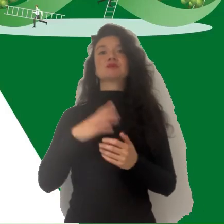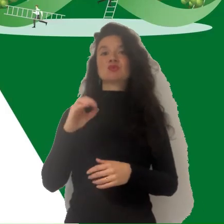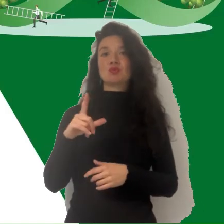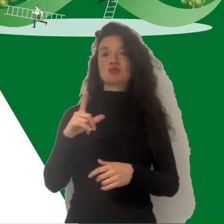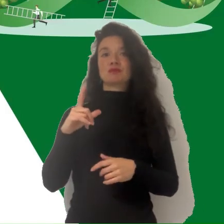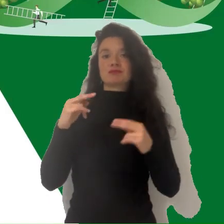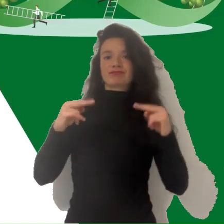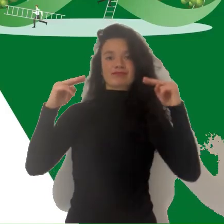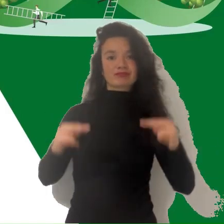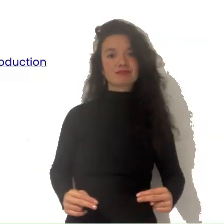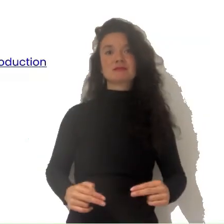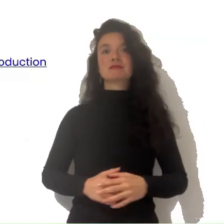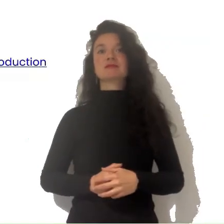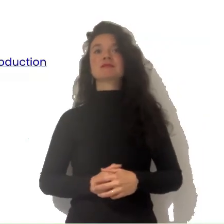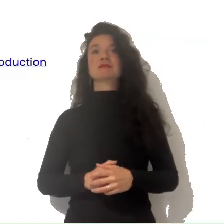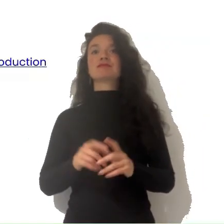waste responsibility.